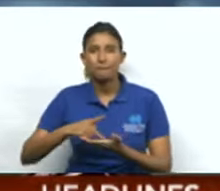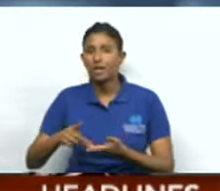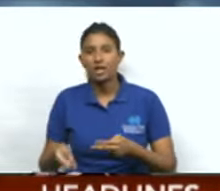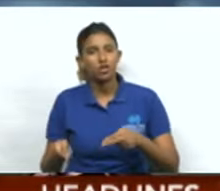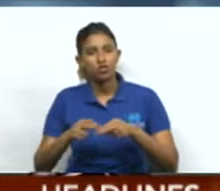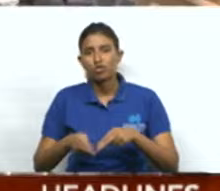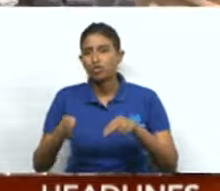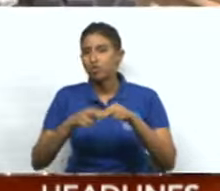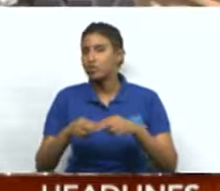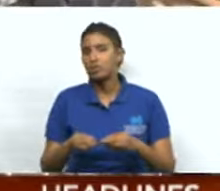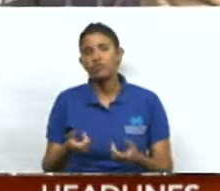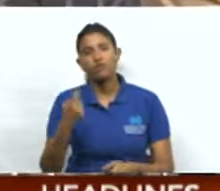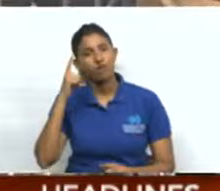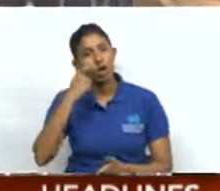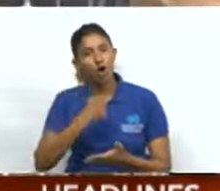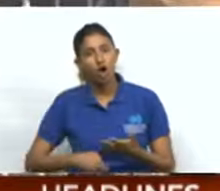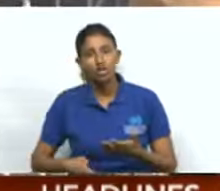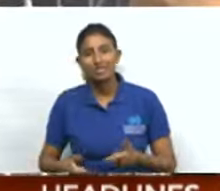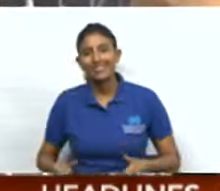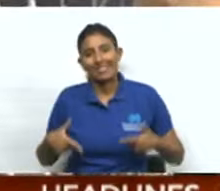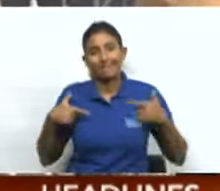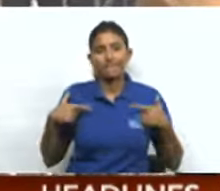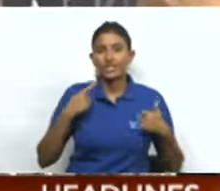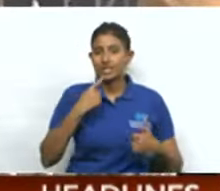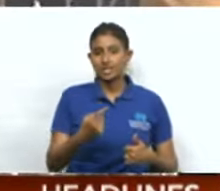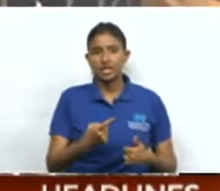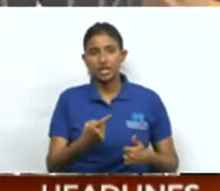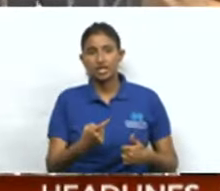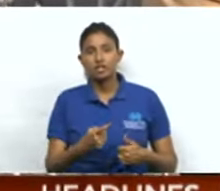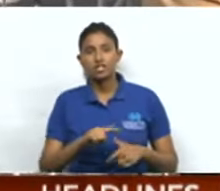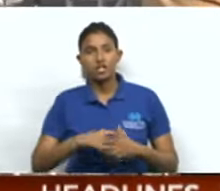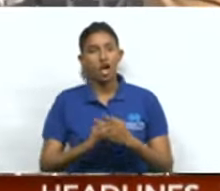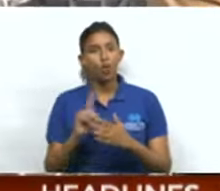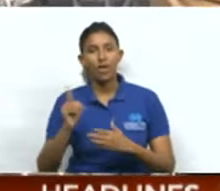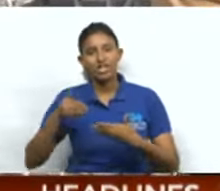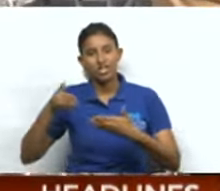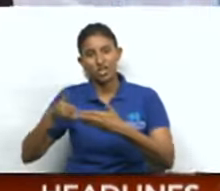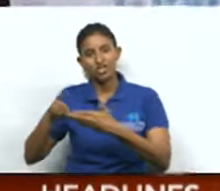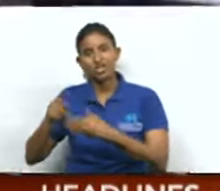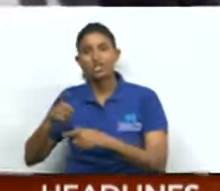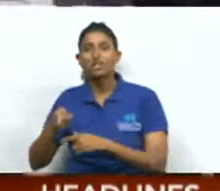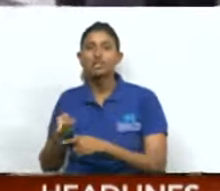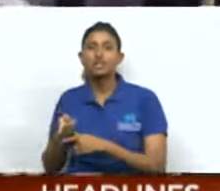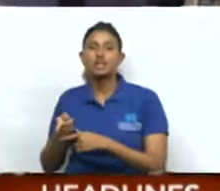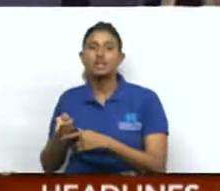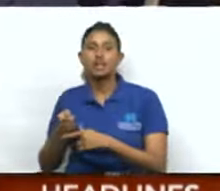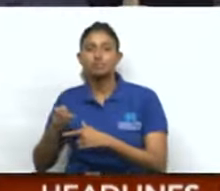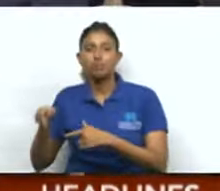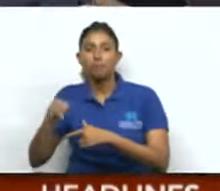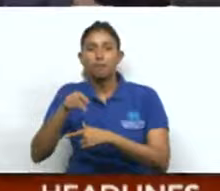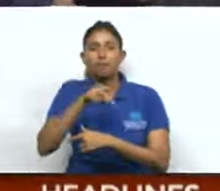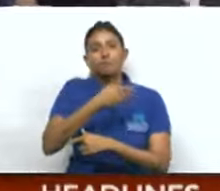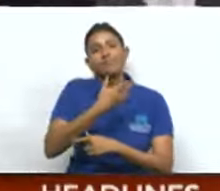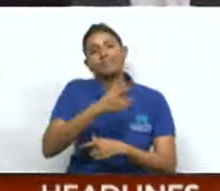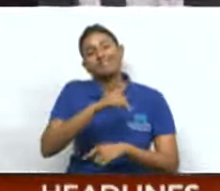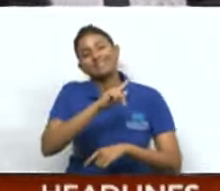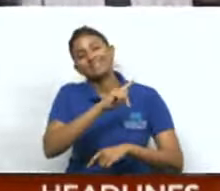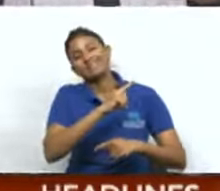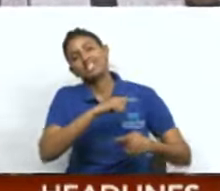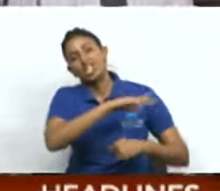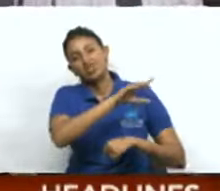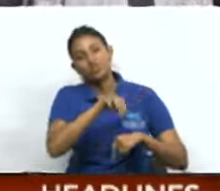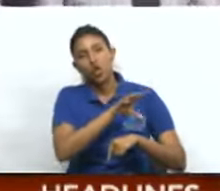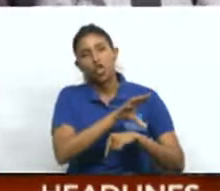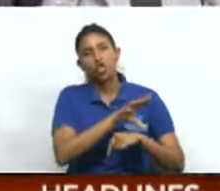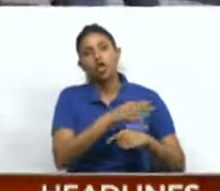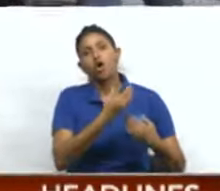in the cost of living. The demonstration started at Roops Junction and ended at TNTech's central office. Couva South